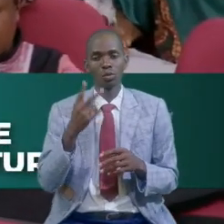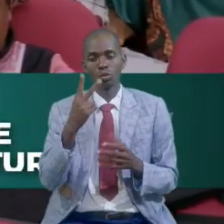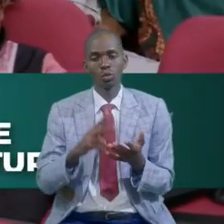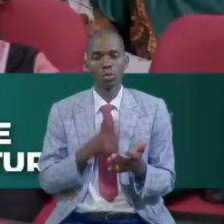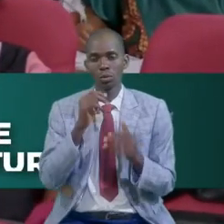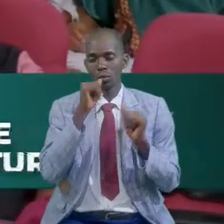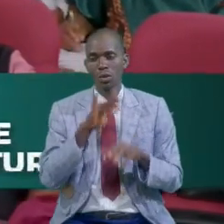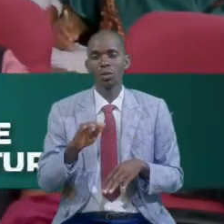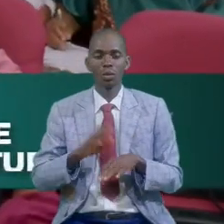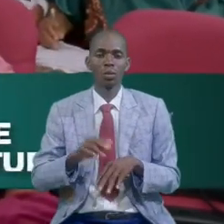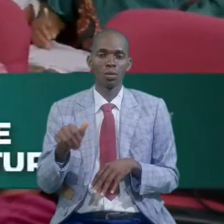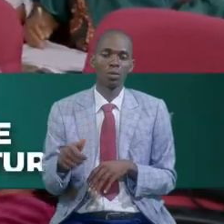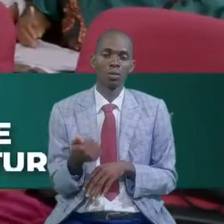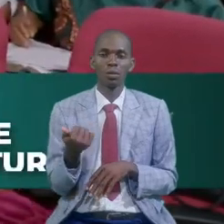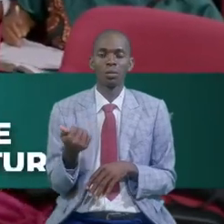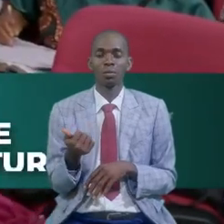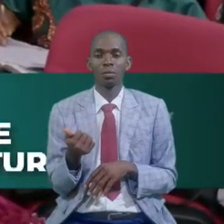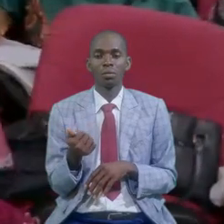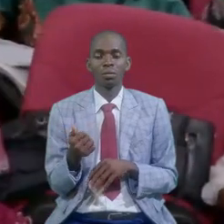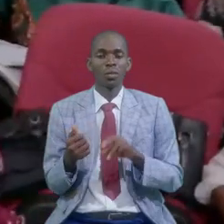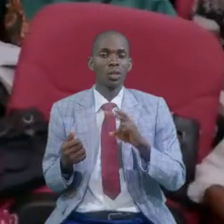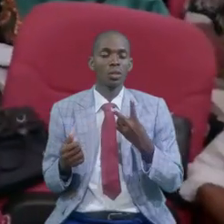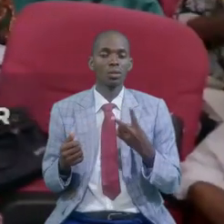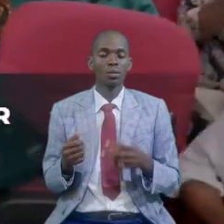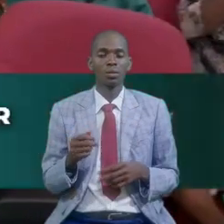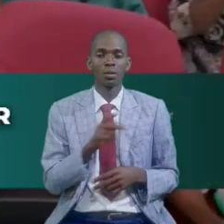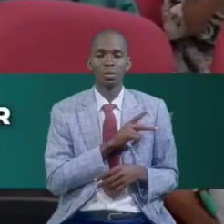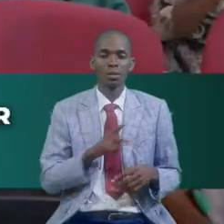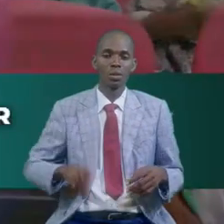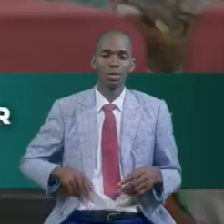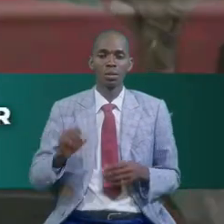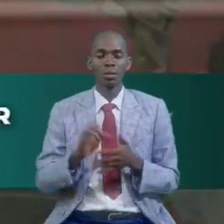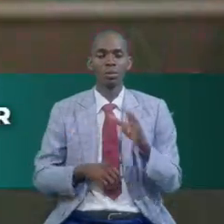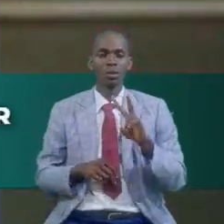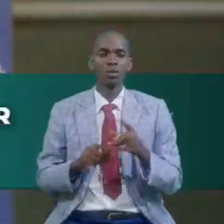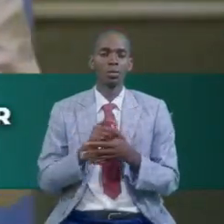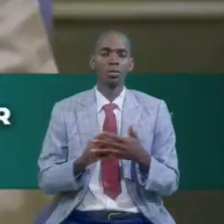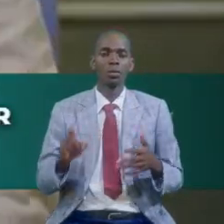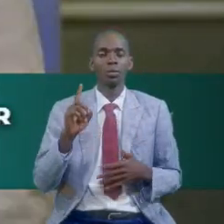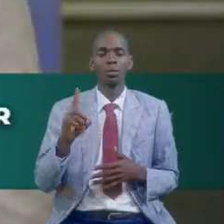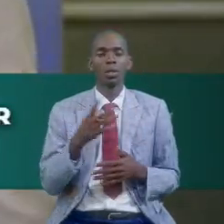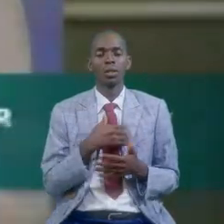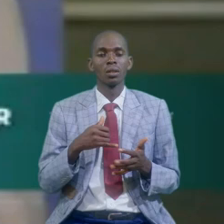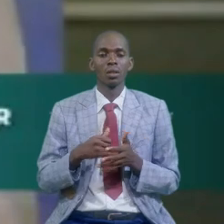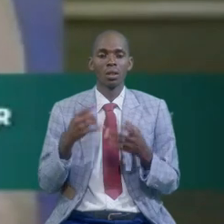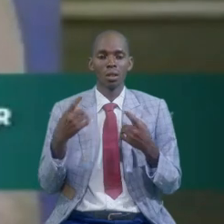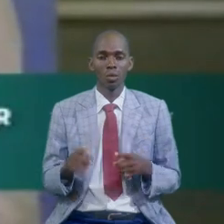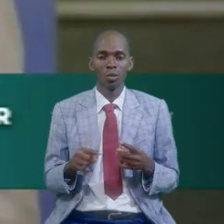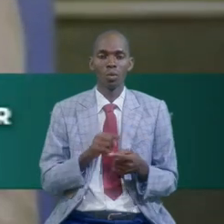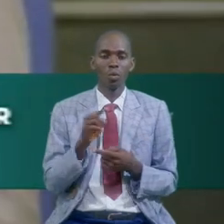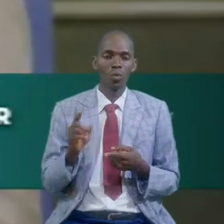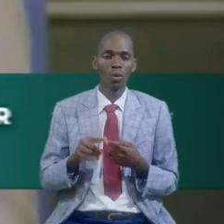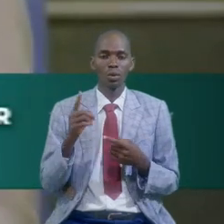Second Kings chapter 2, reading from verse 1. And it came to pass when the